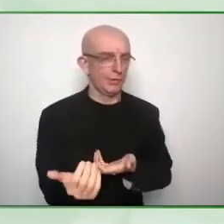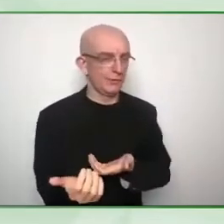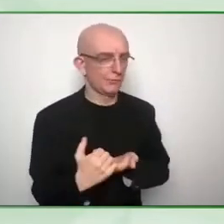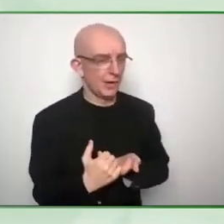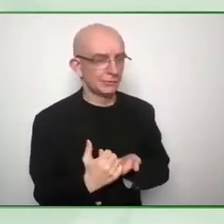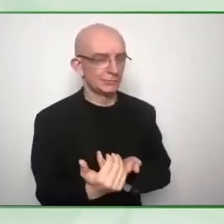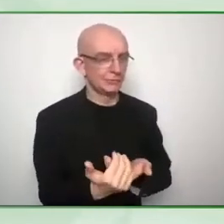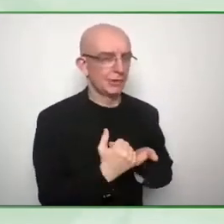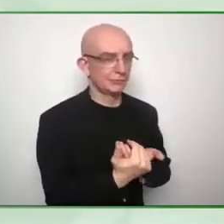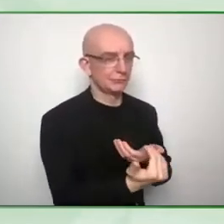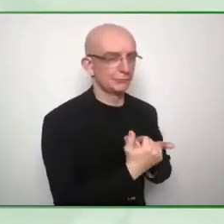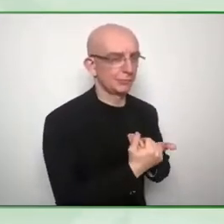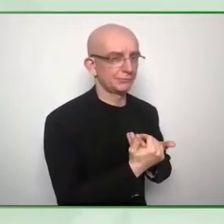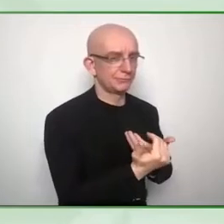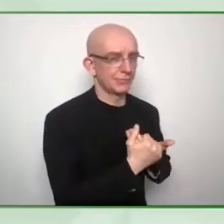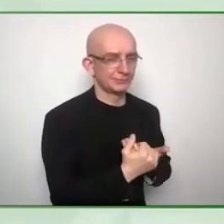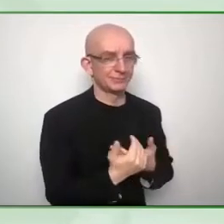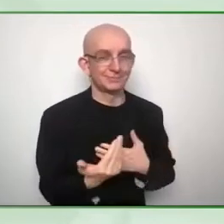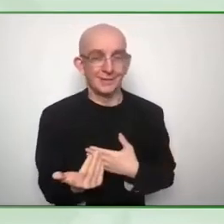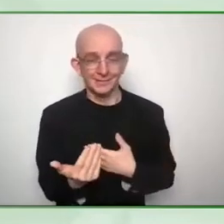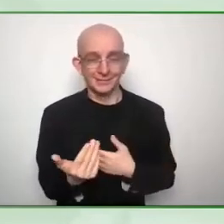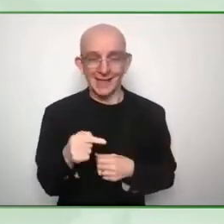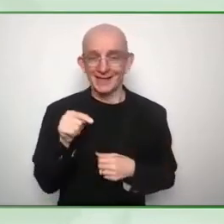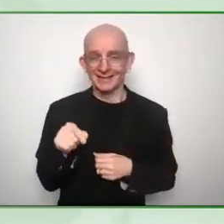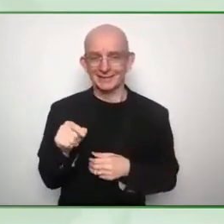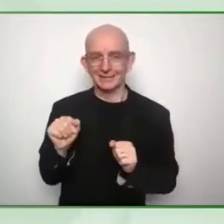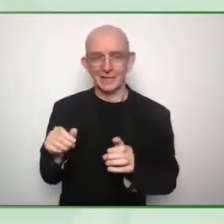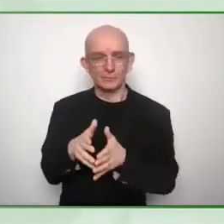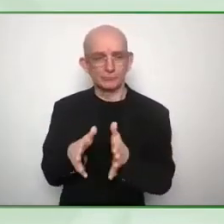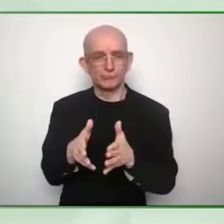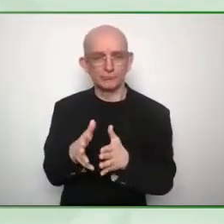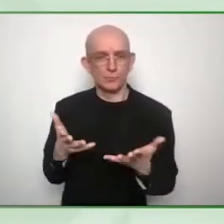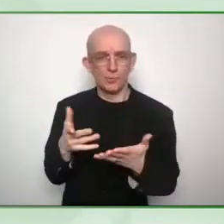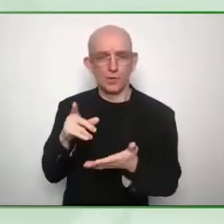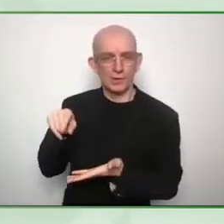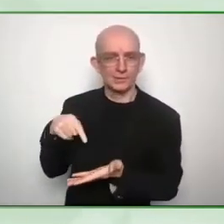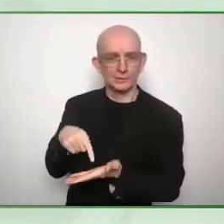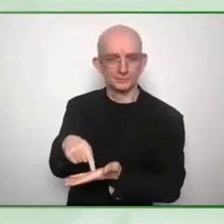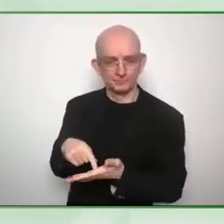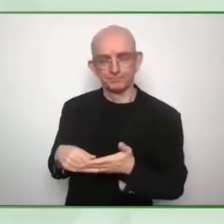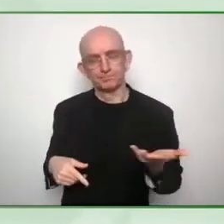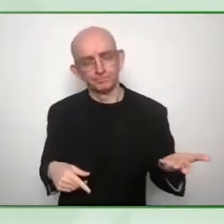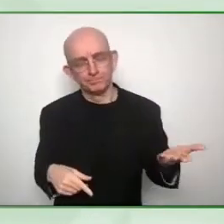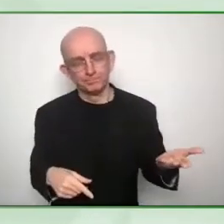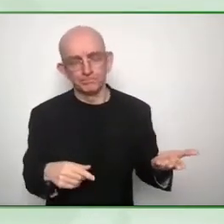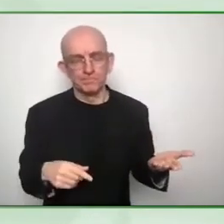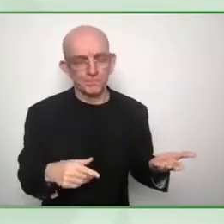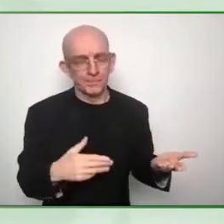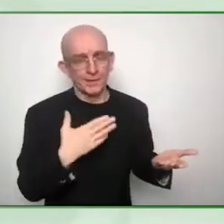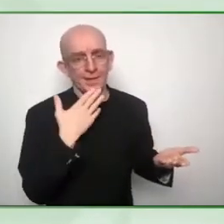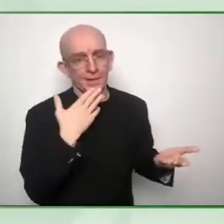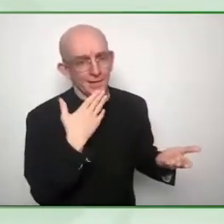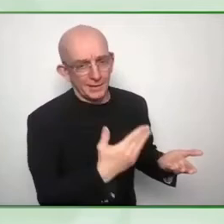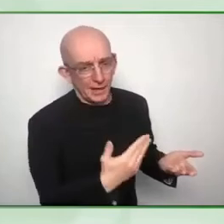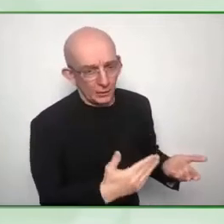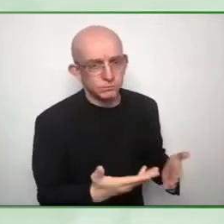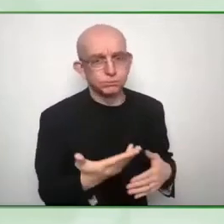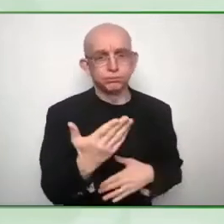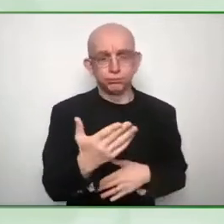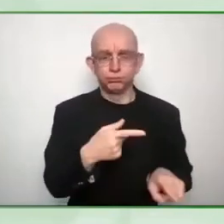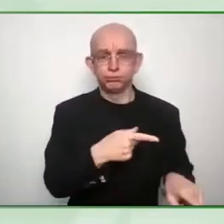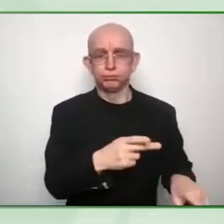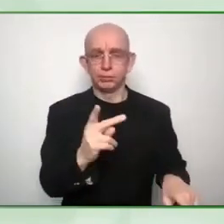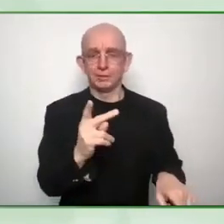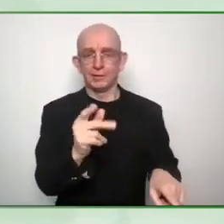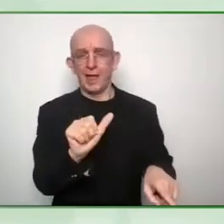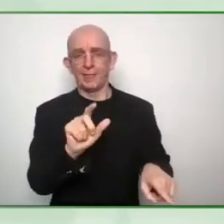three areas she just talked about, and I'll be responsible for our education and training. And